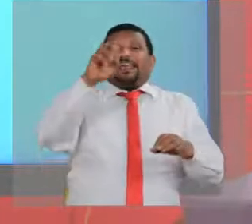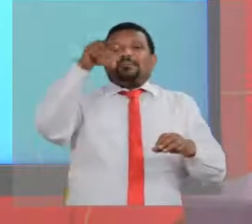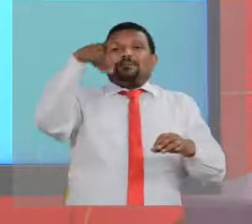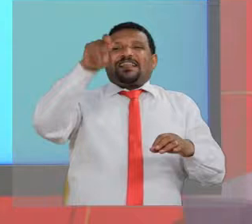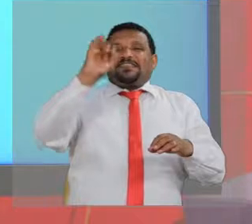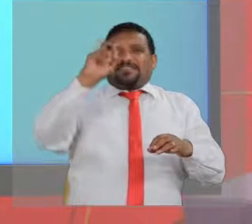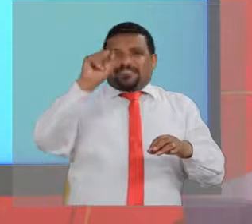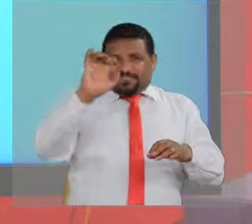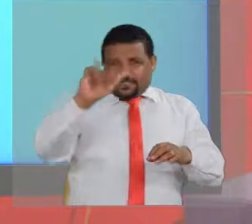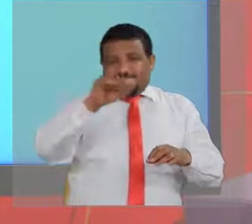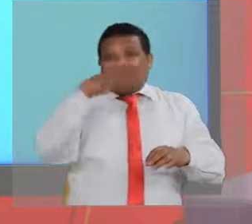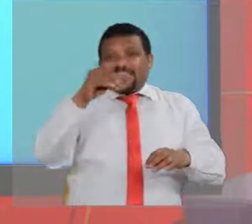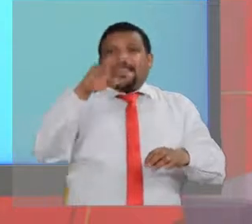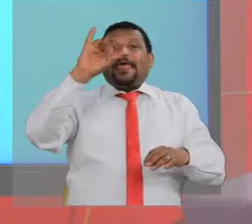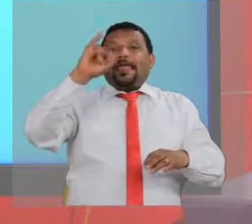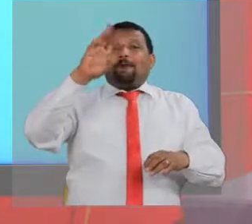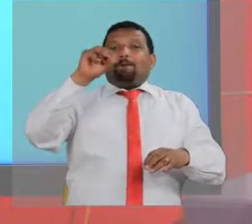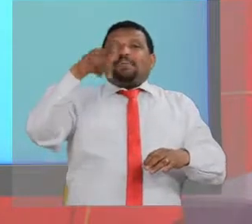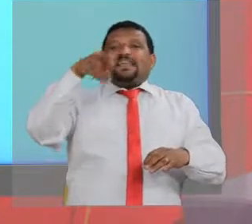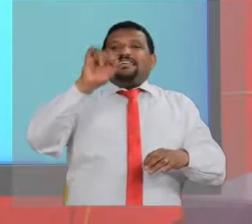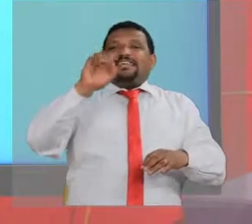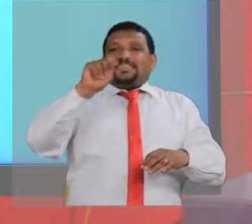and implicit costs.